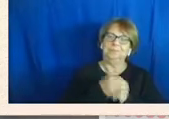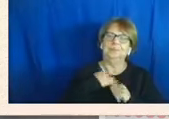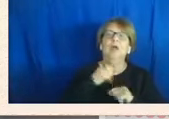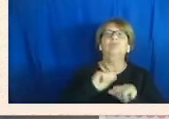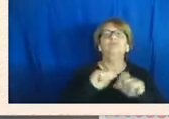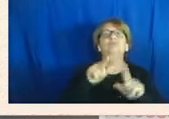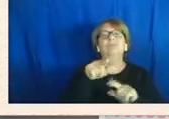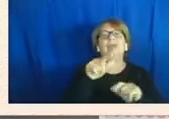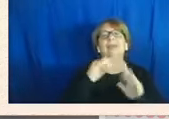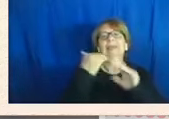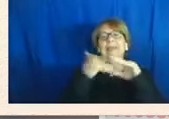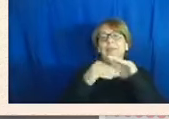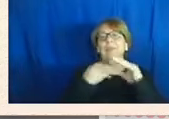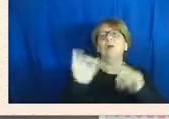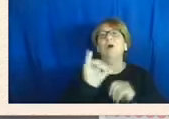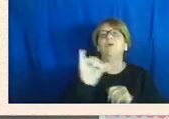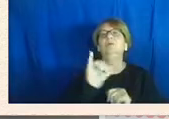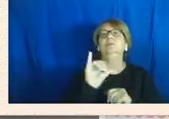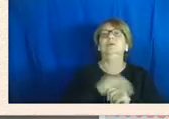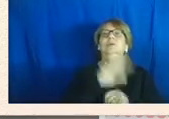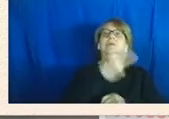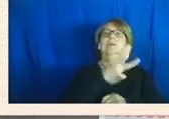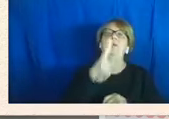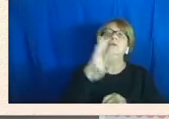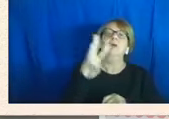on the web at